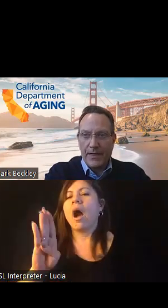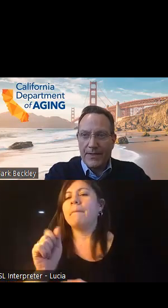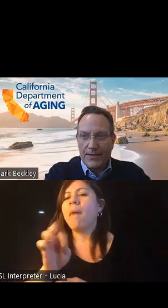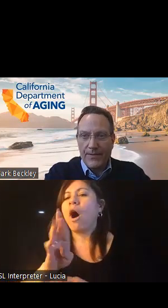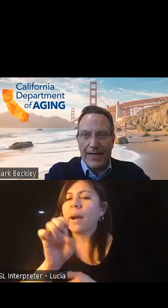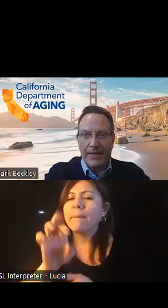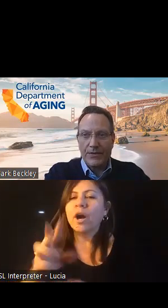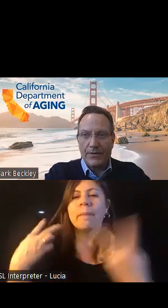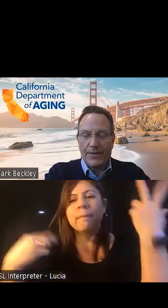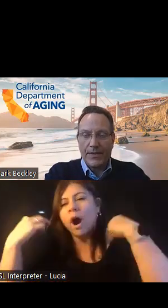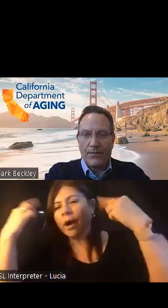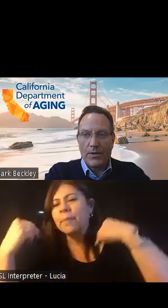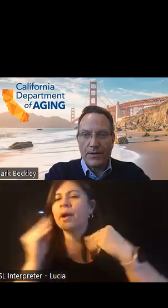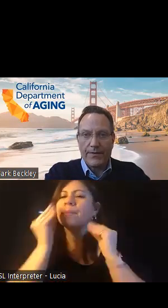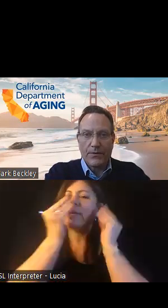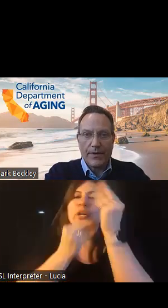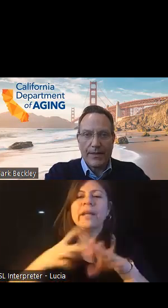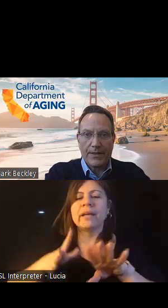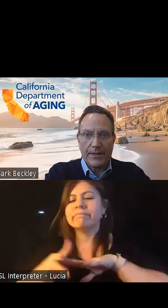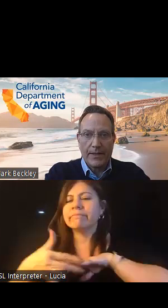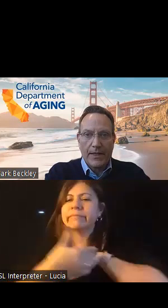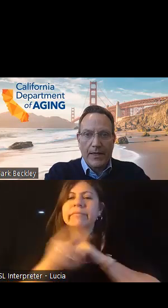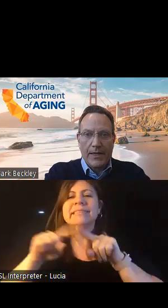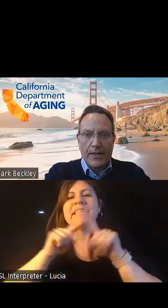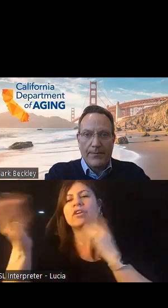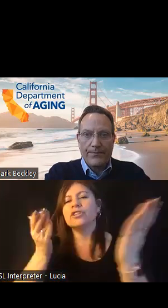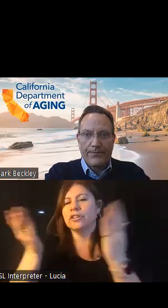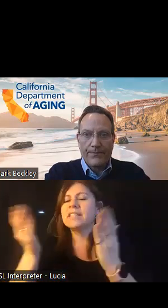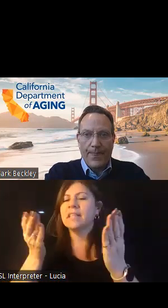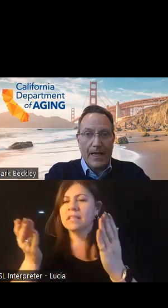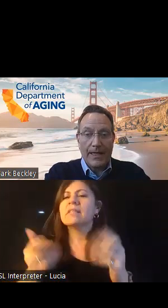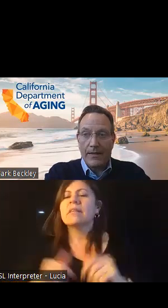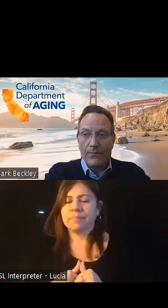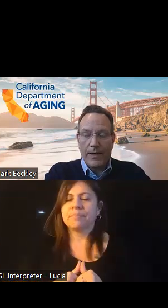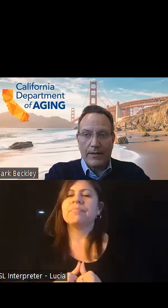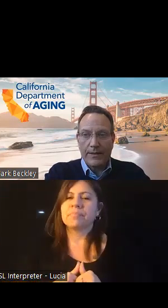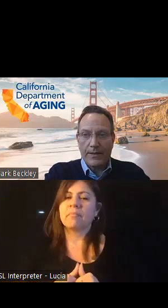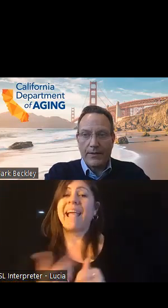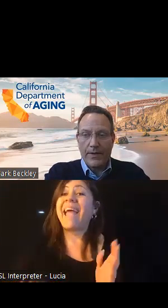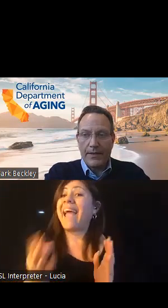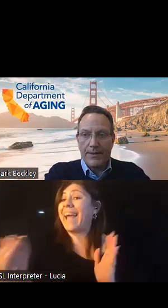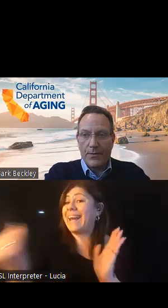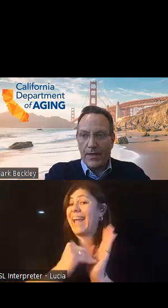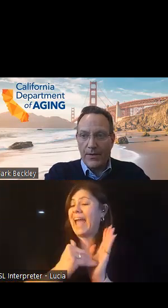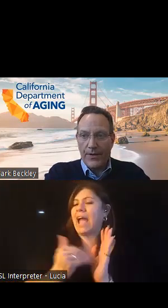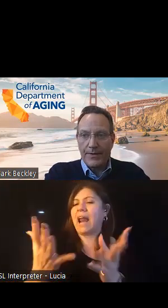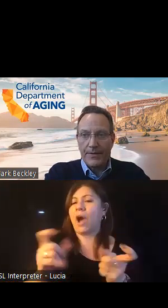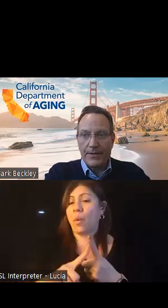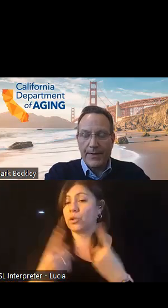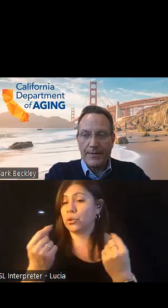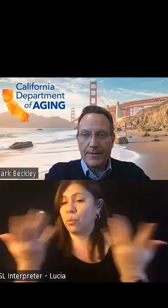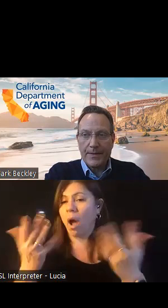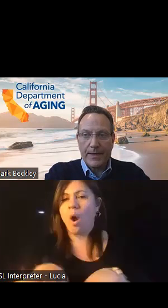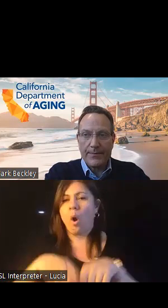visits, visits of that nature, so more service-oriented. And again, what I'd like to do is open up your thoughts